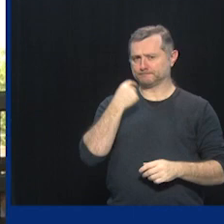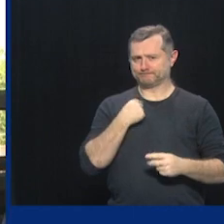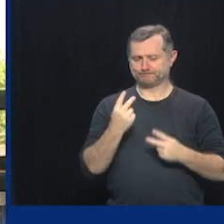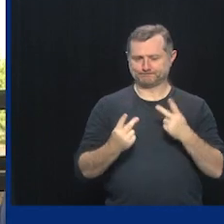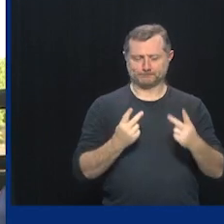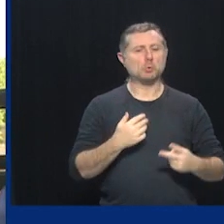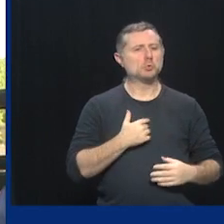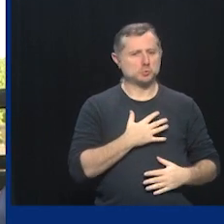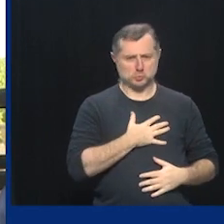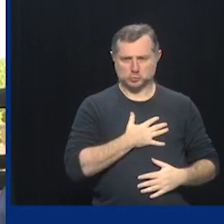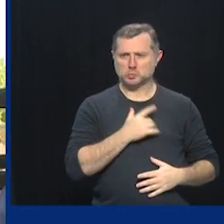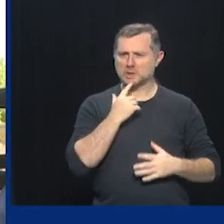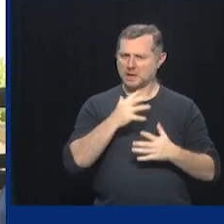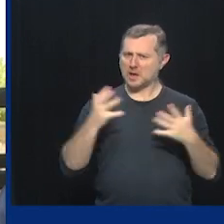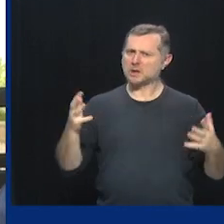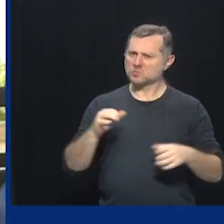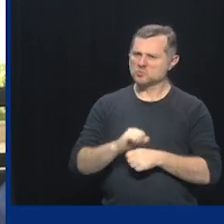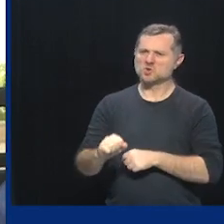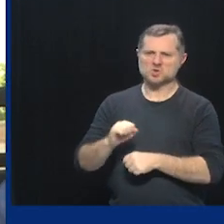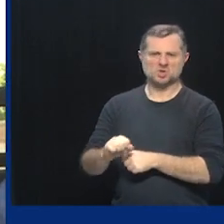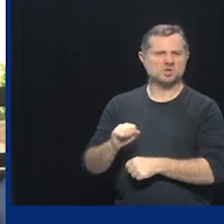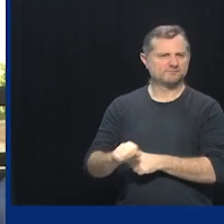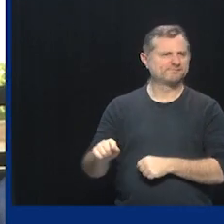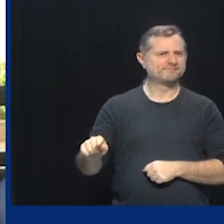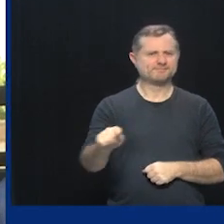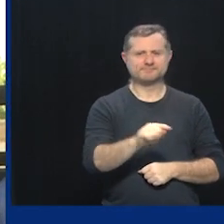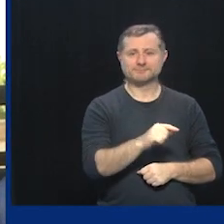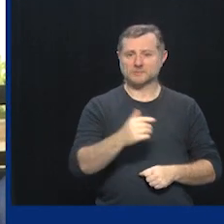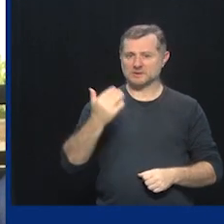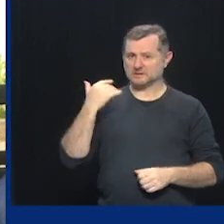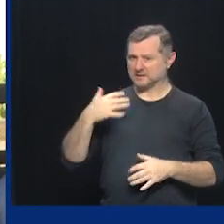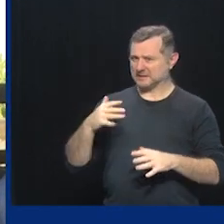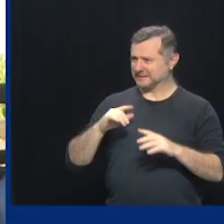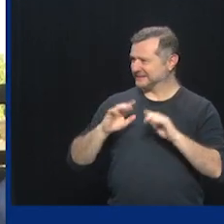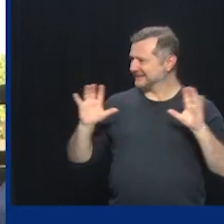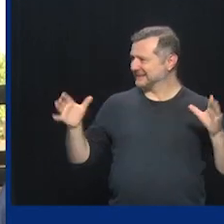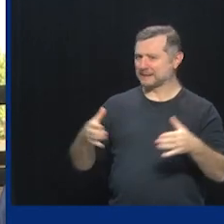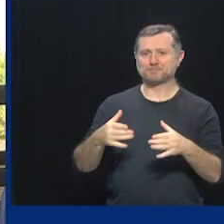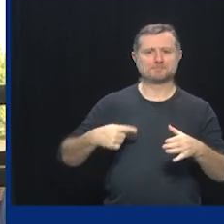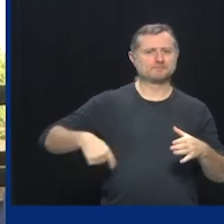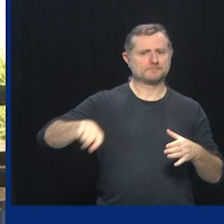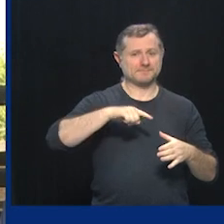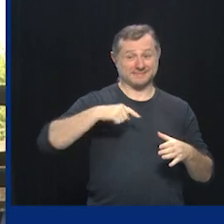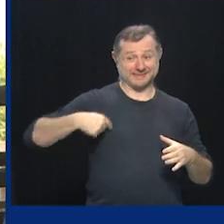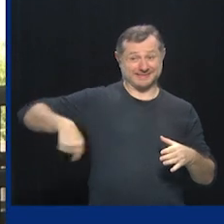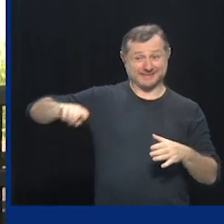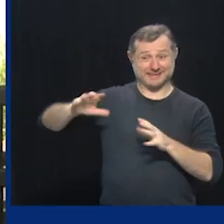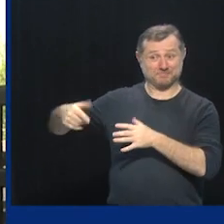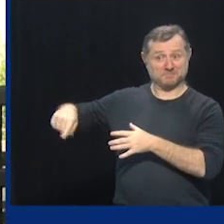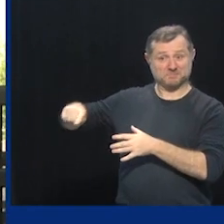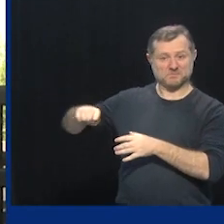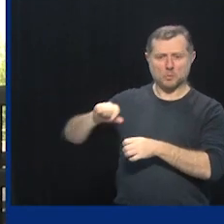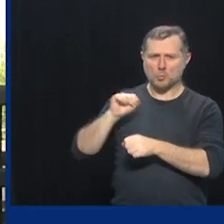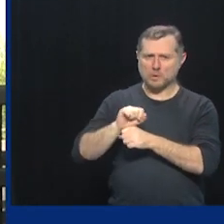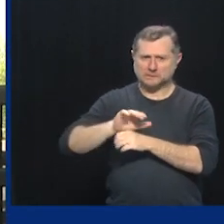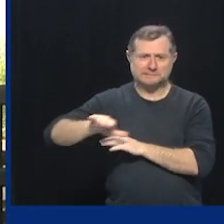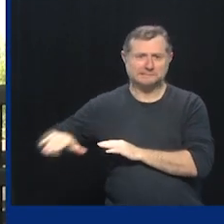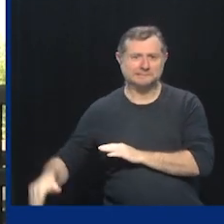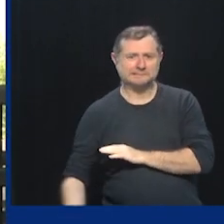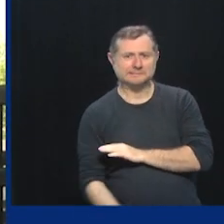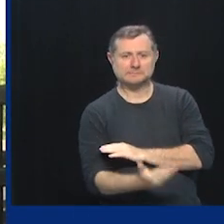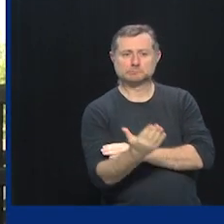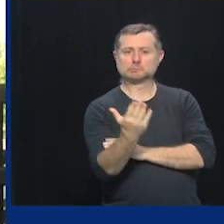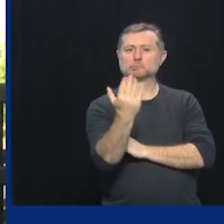effort by the incredible team literally a few feet away who've worked through the morning, through the night to try and